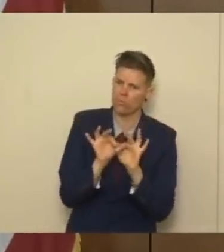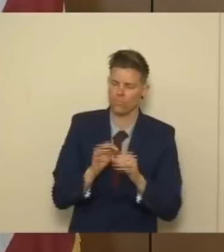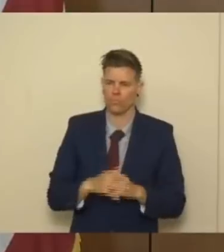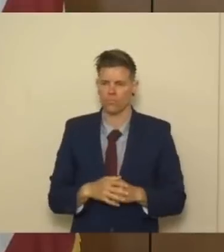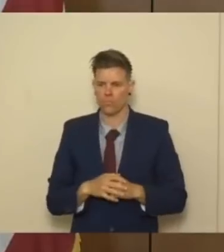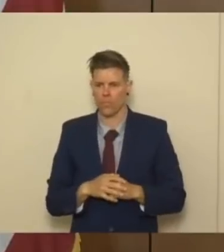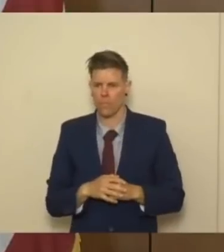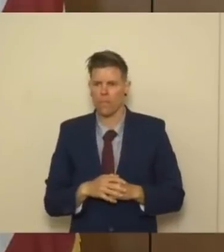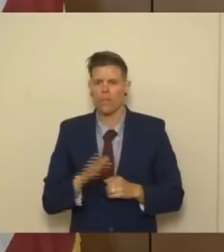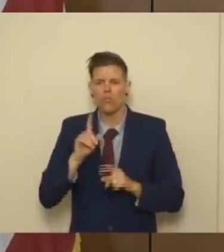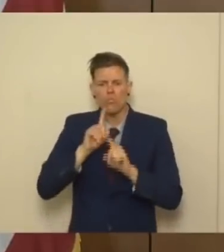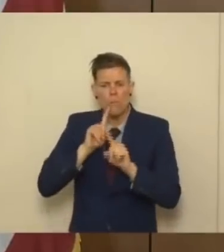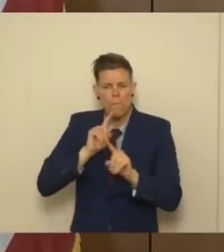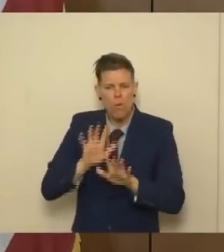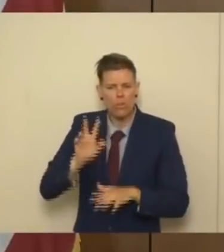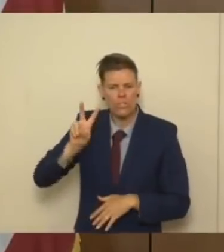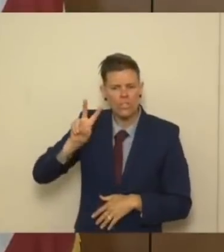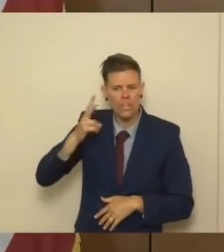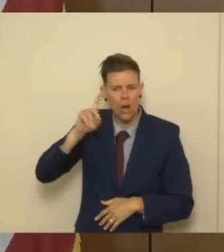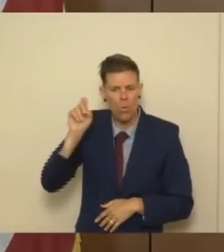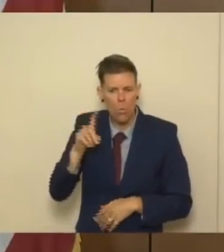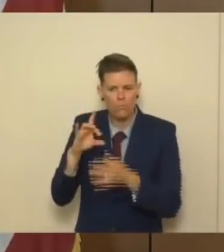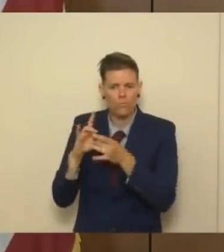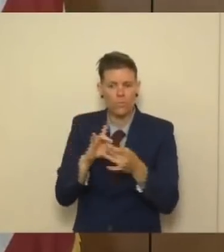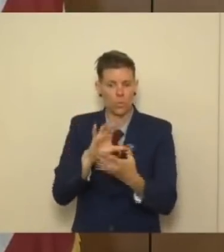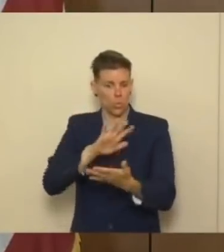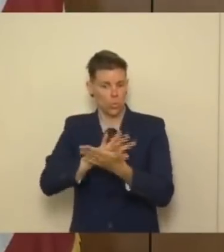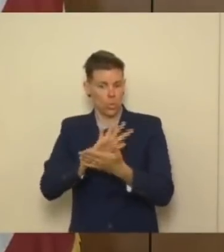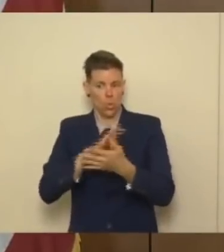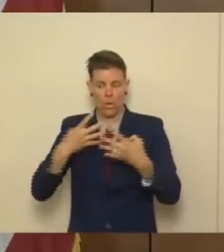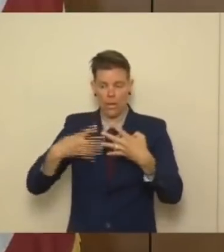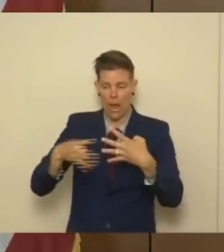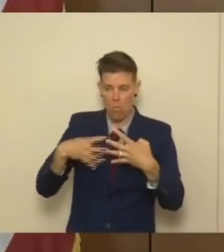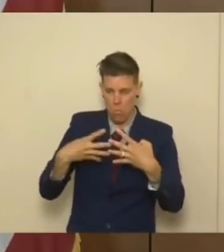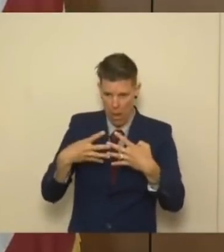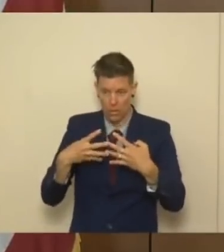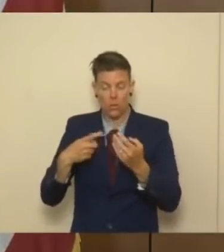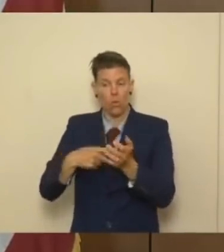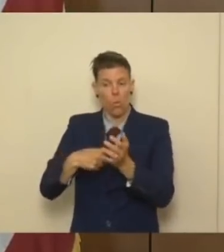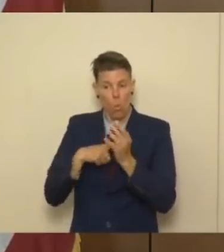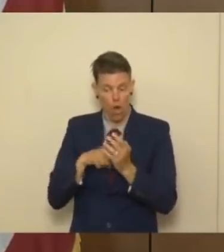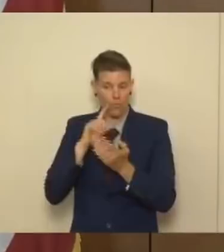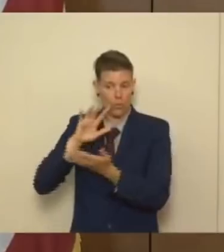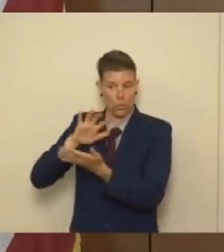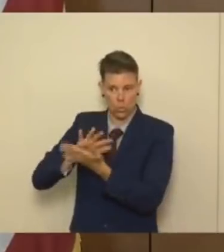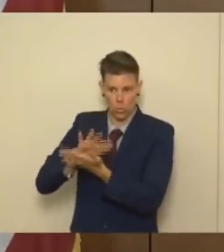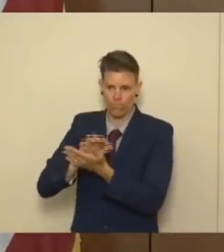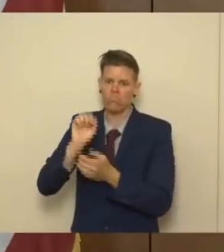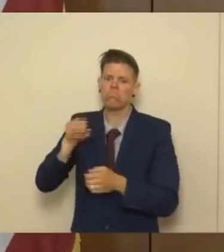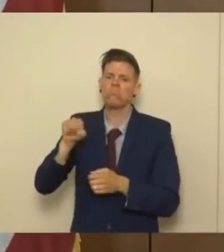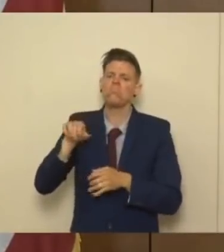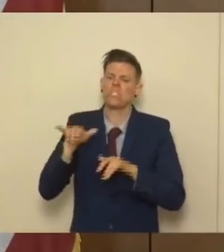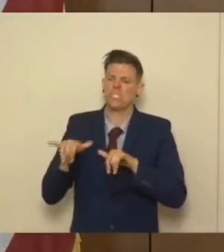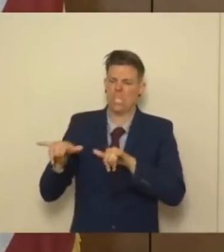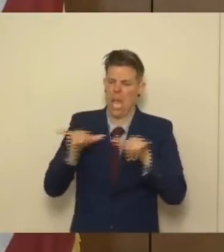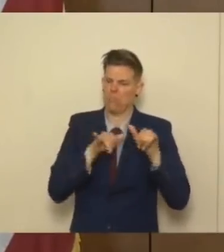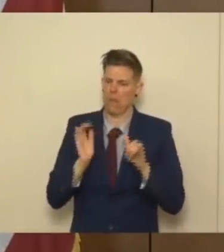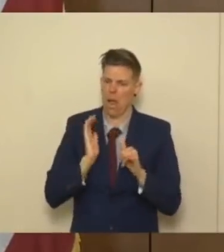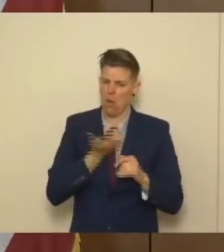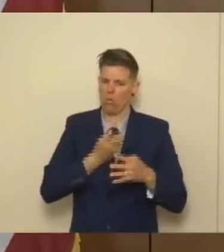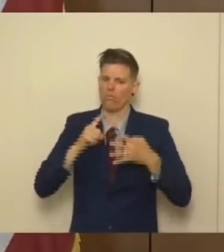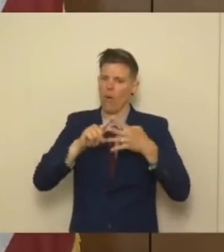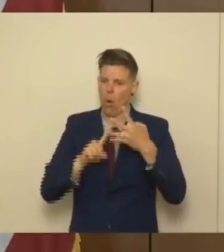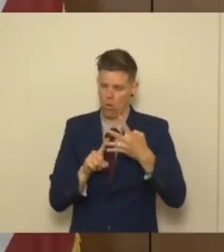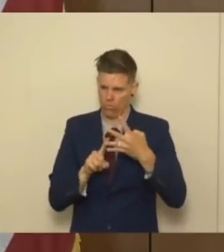gating criteria for schools is the same as it is for any decision. 4 categories. How is the state doing? The